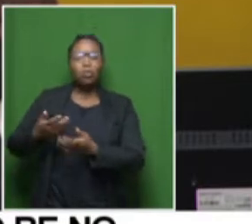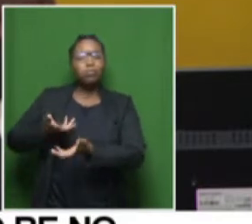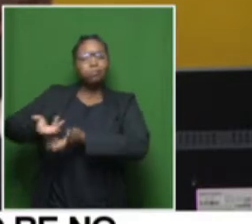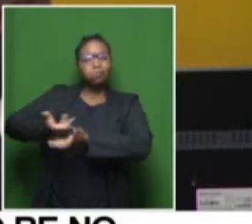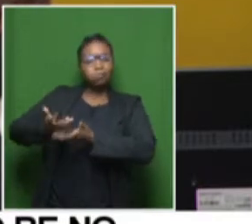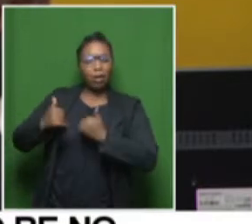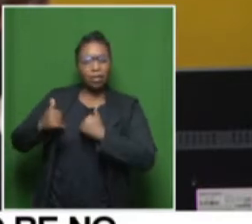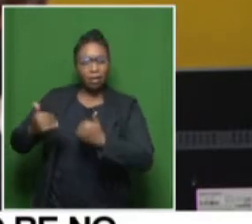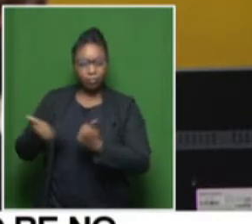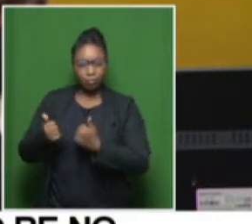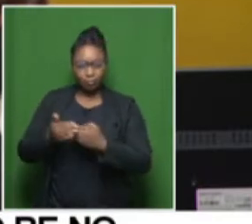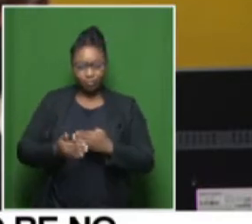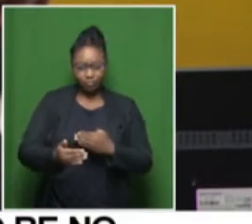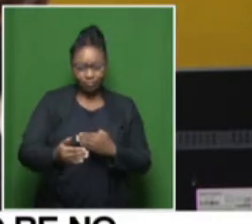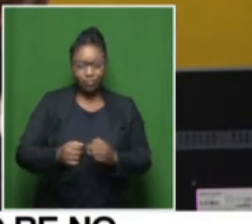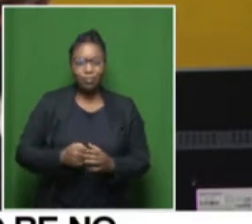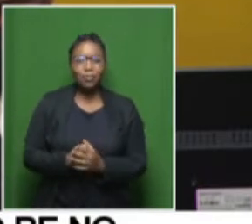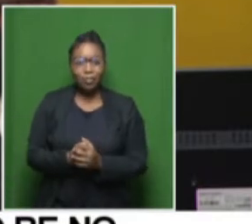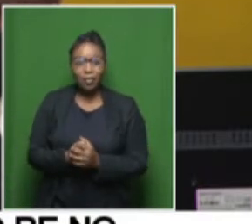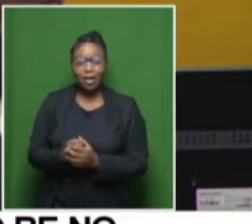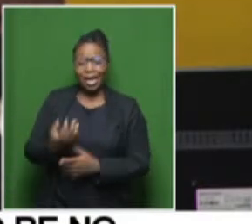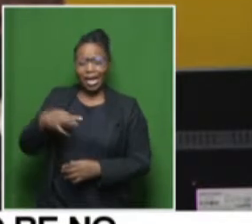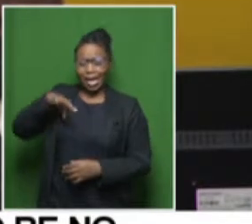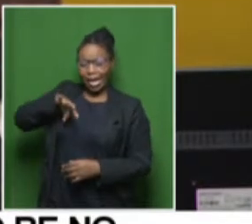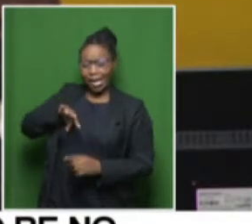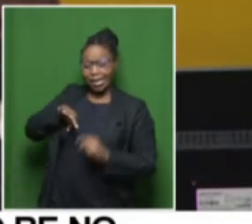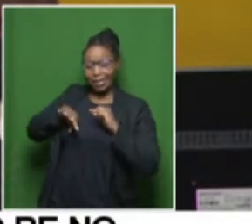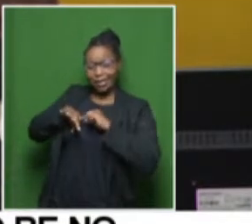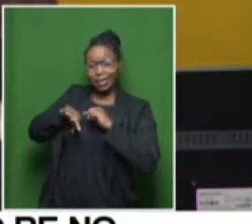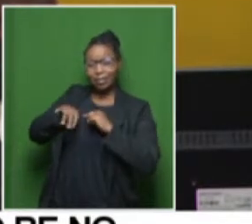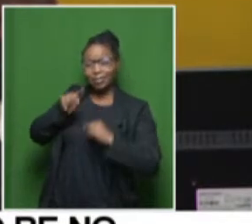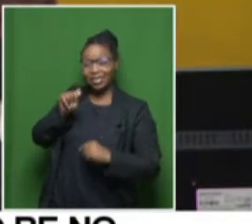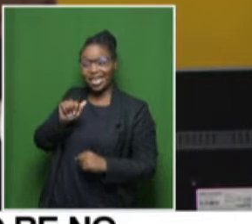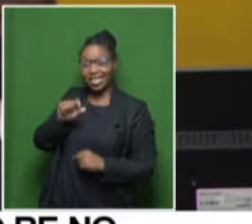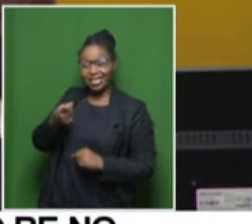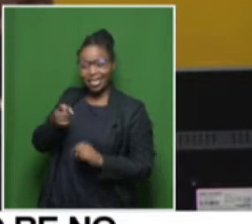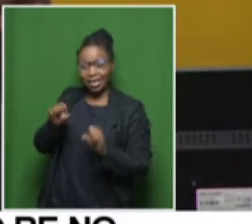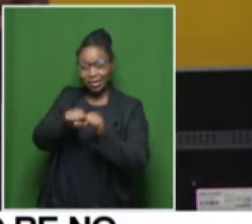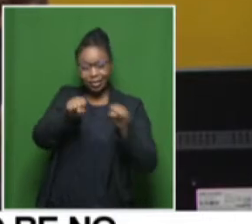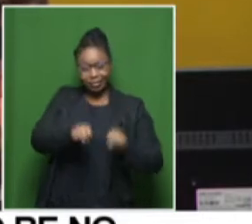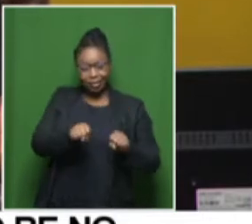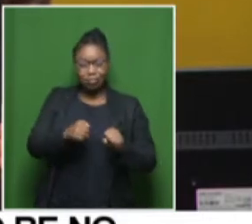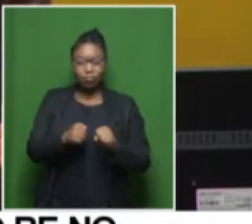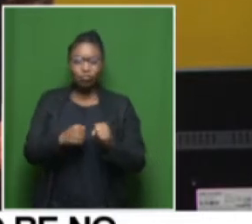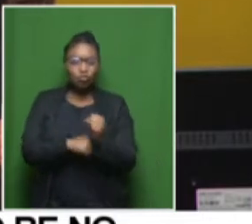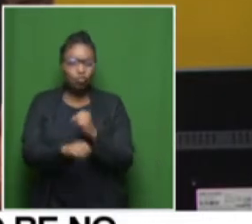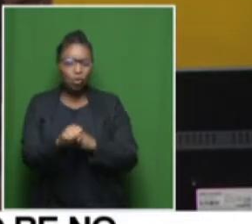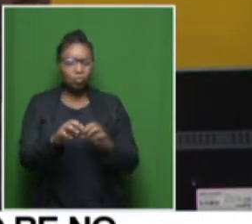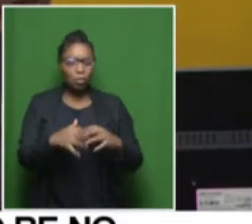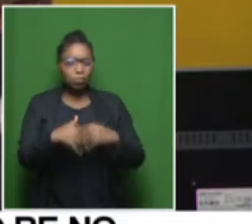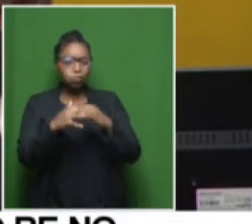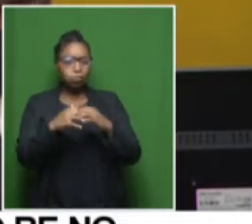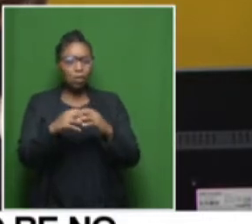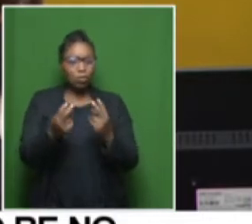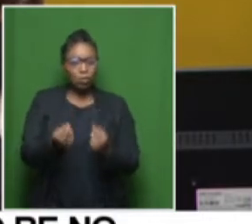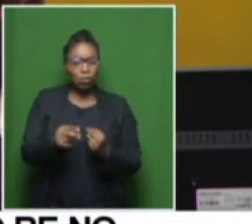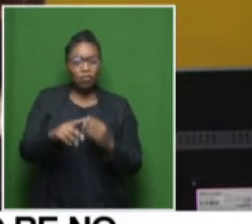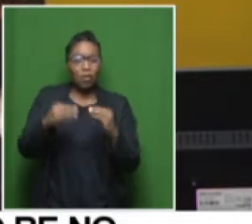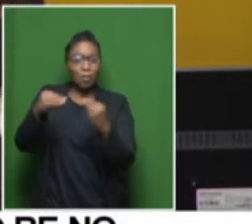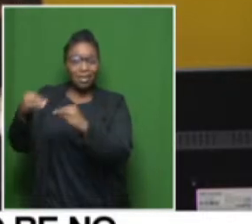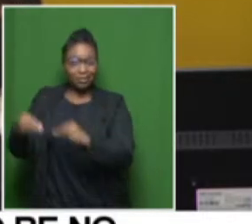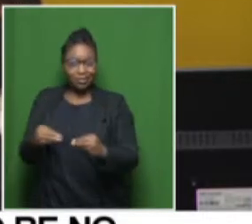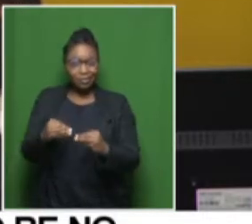Restructuring the corporate income tax system is an important part of our efforts to create a conducive environment to business to